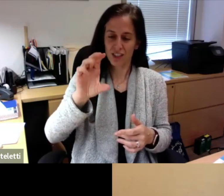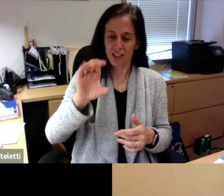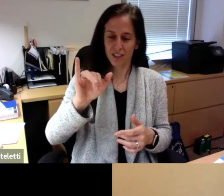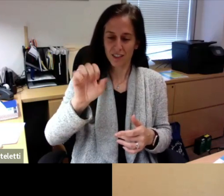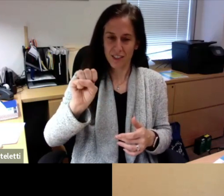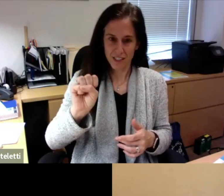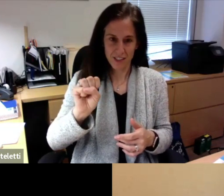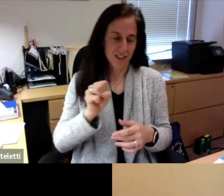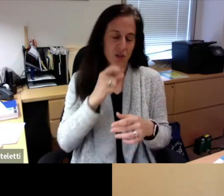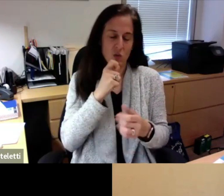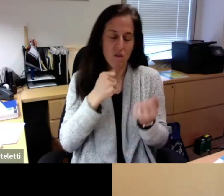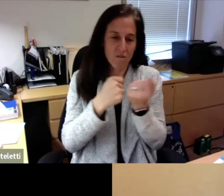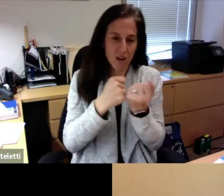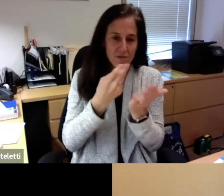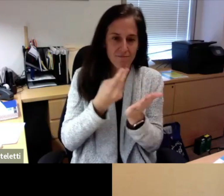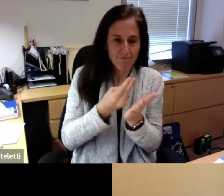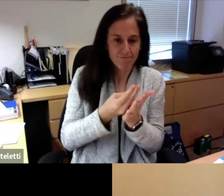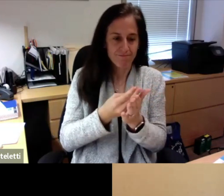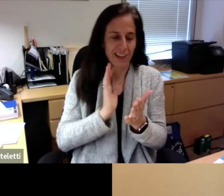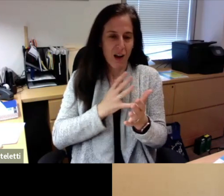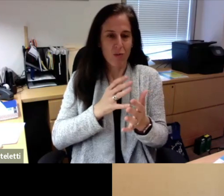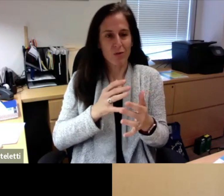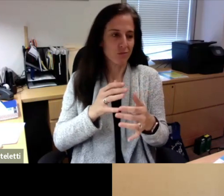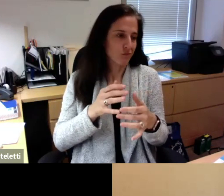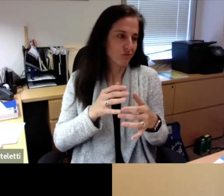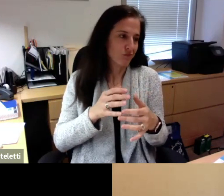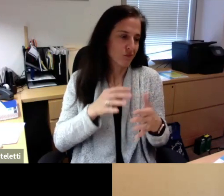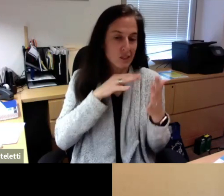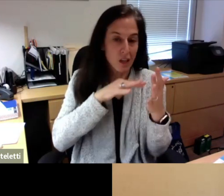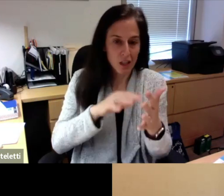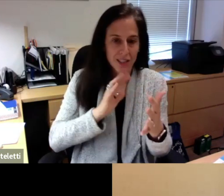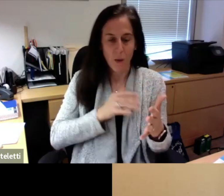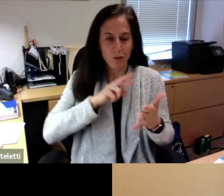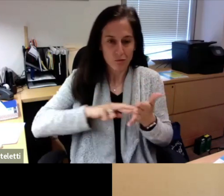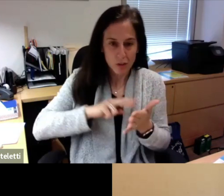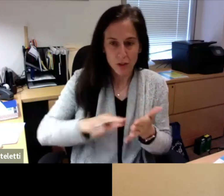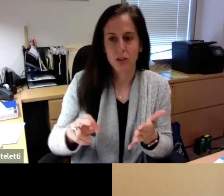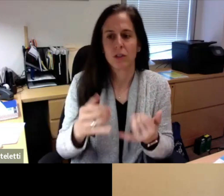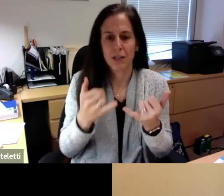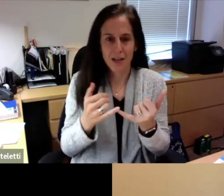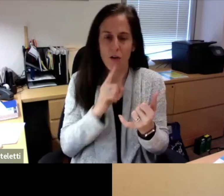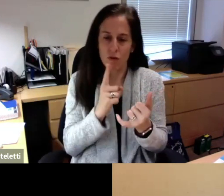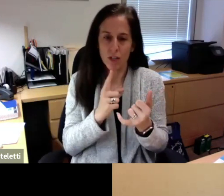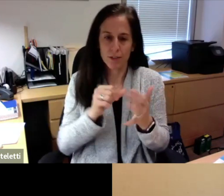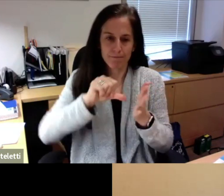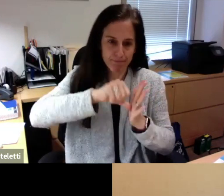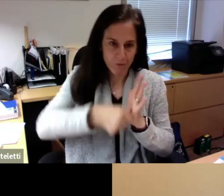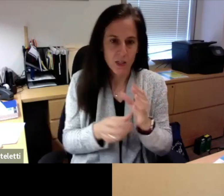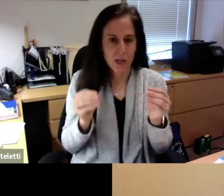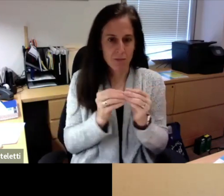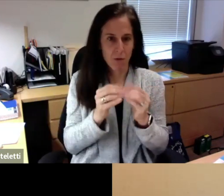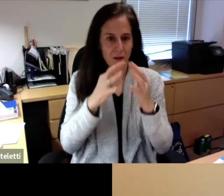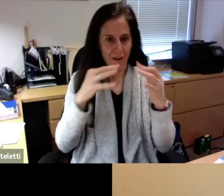the government agencies, pardon the interpreter, who are providing funding for studies and research, those government